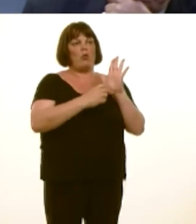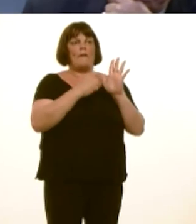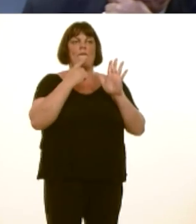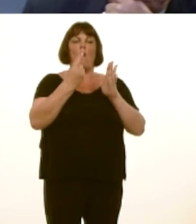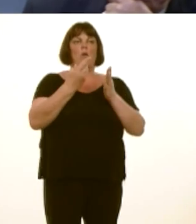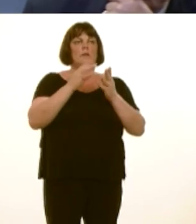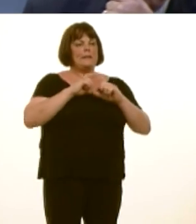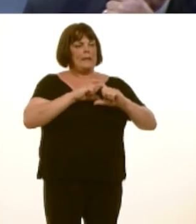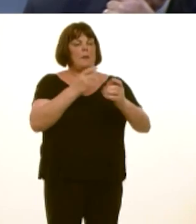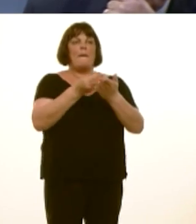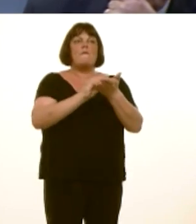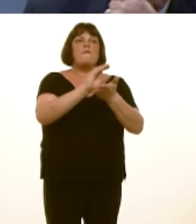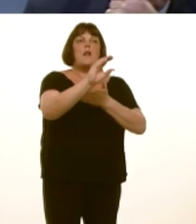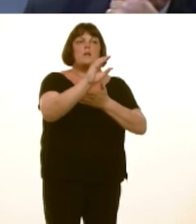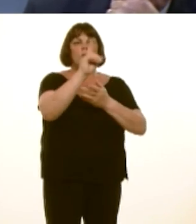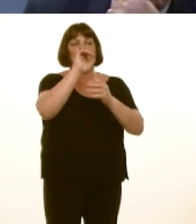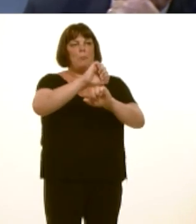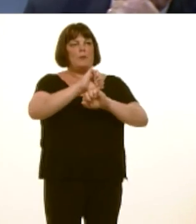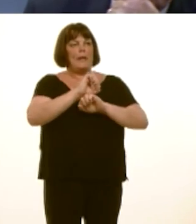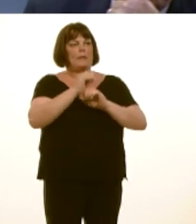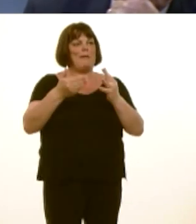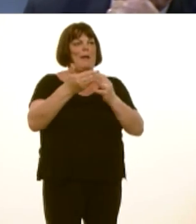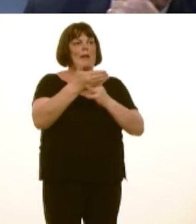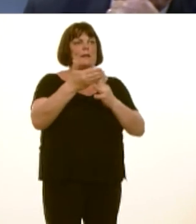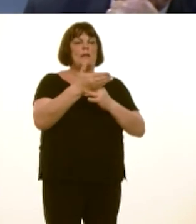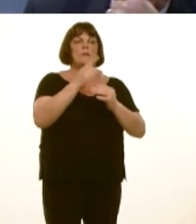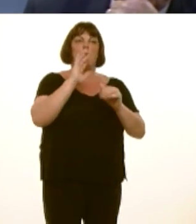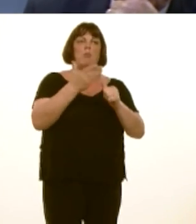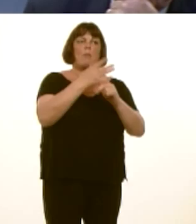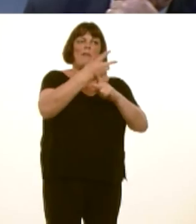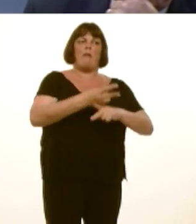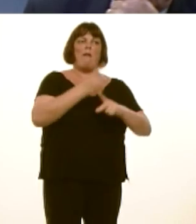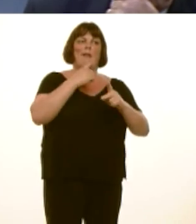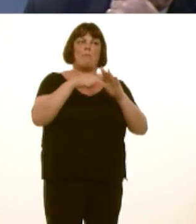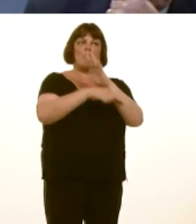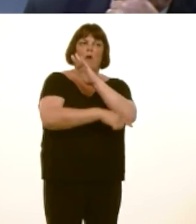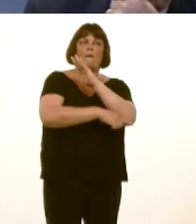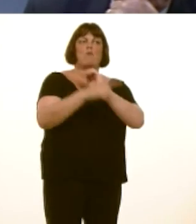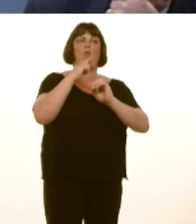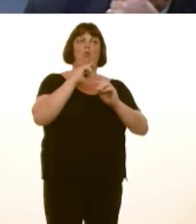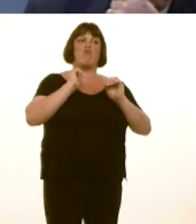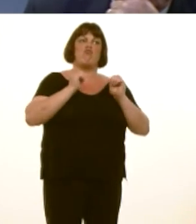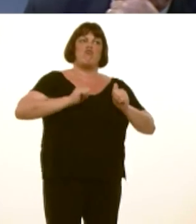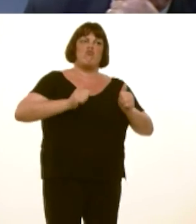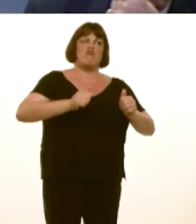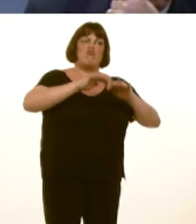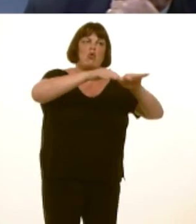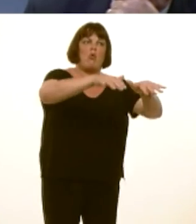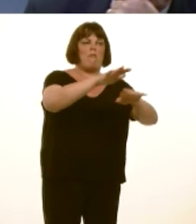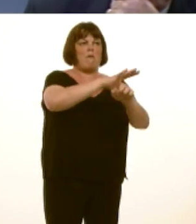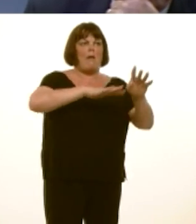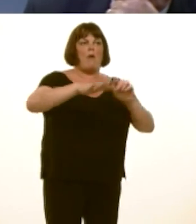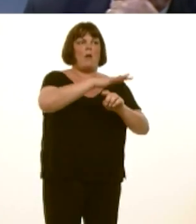to protect access to primary care in deprived and rural areas. It was the anticipation that that fund would be available by the